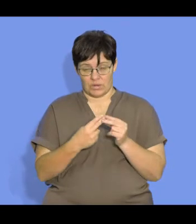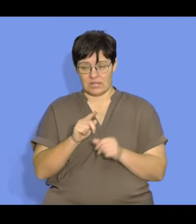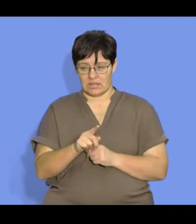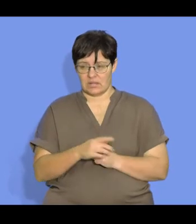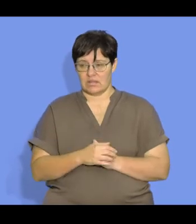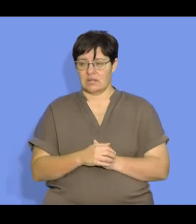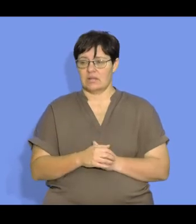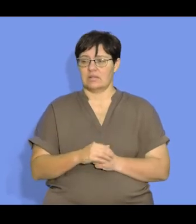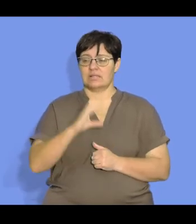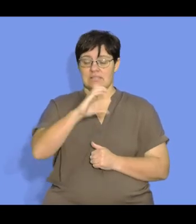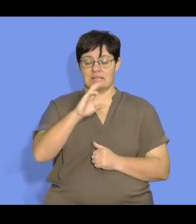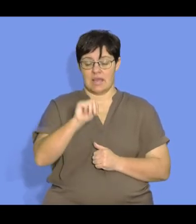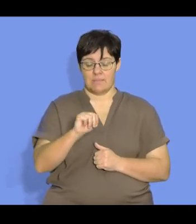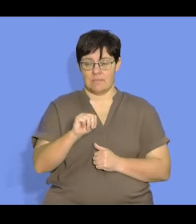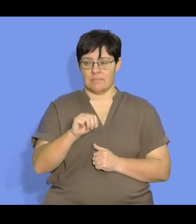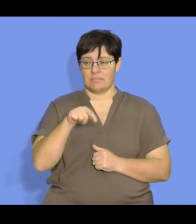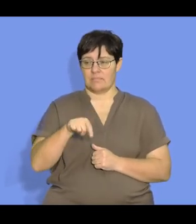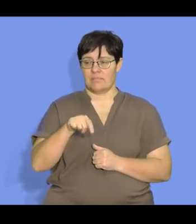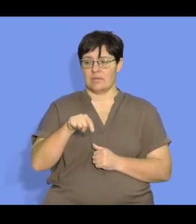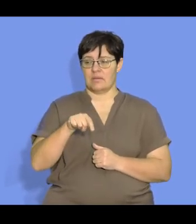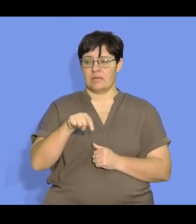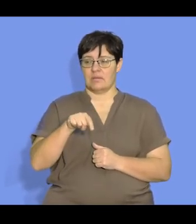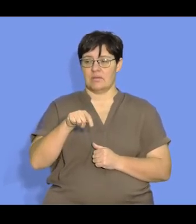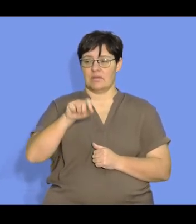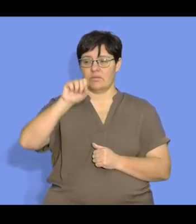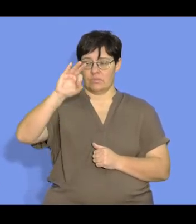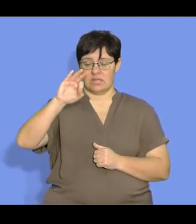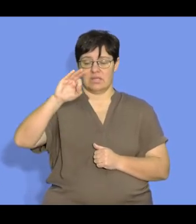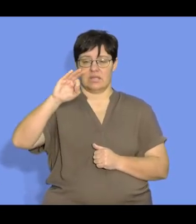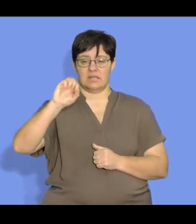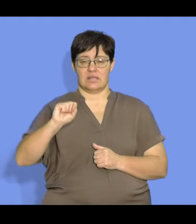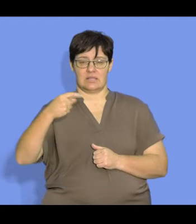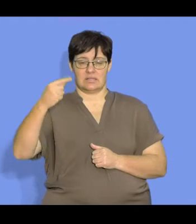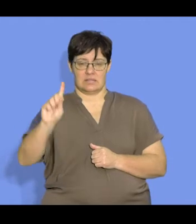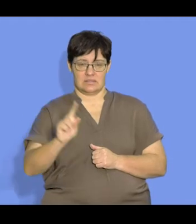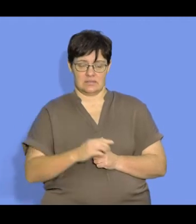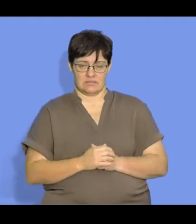unit here will be centimeters cubed per second.